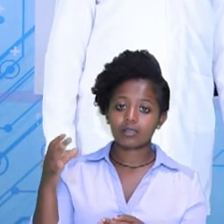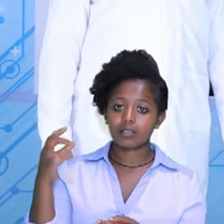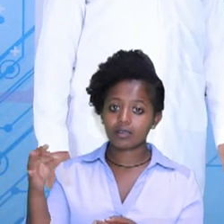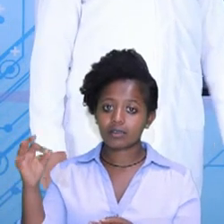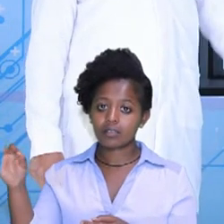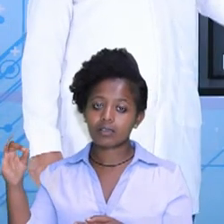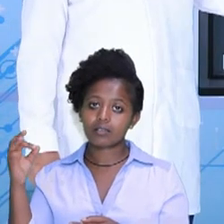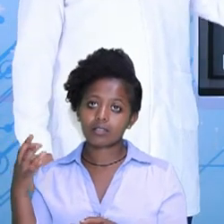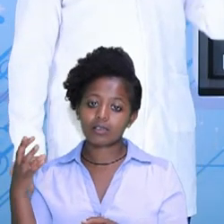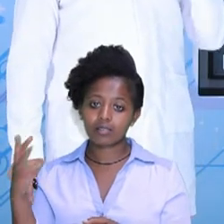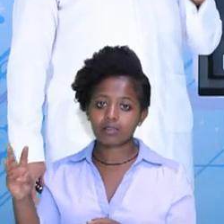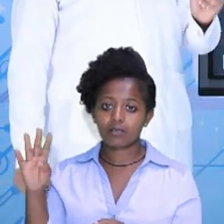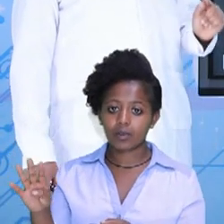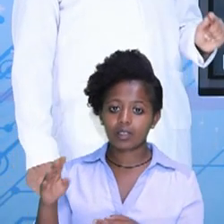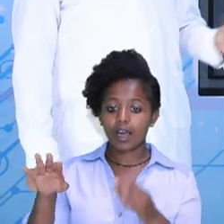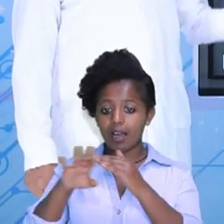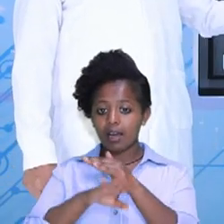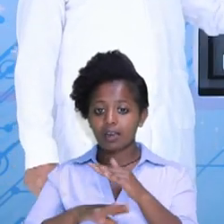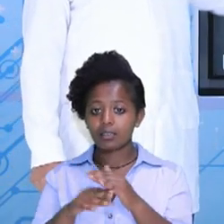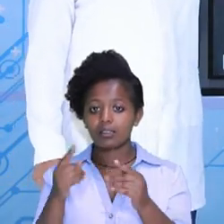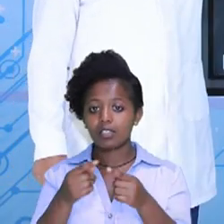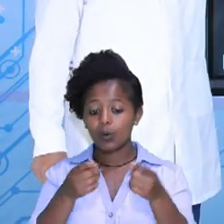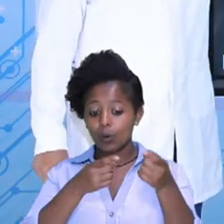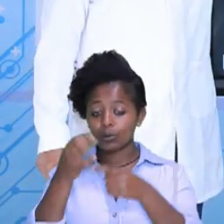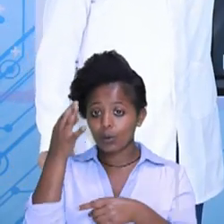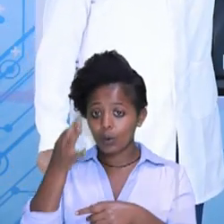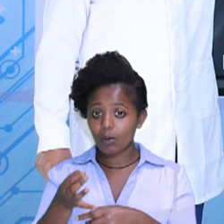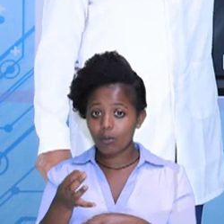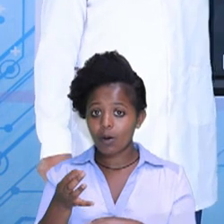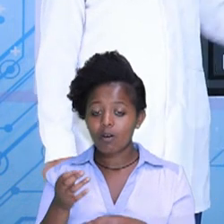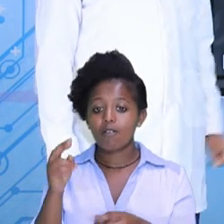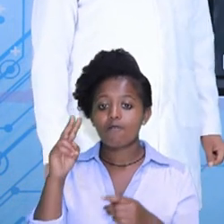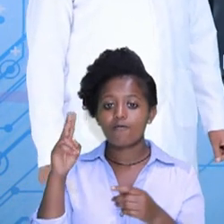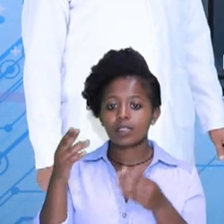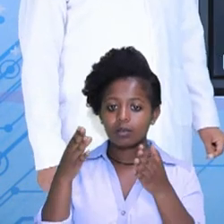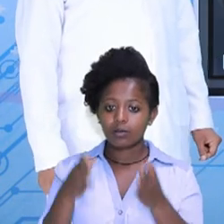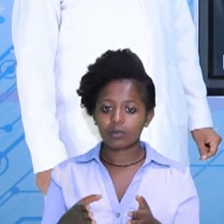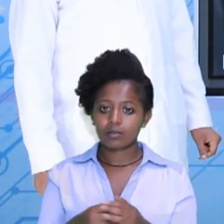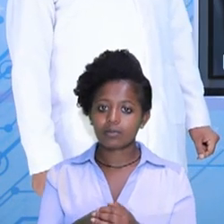Vietnam fell under the control of Viet Cong.